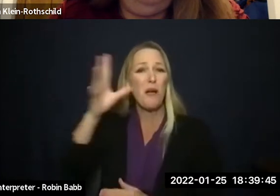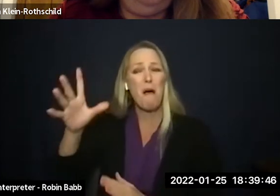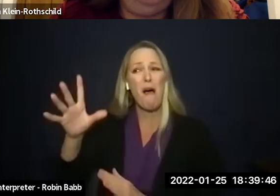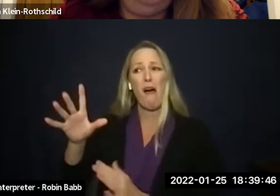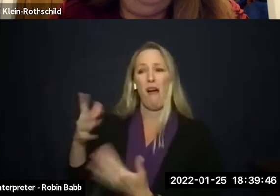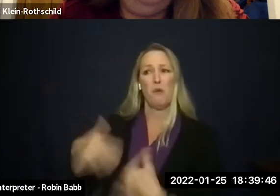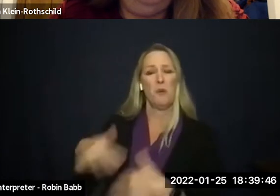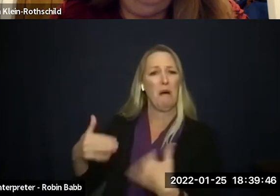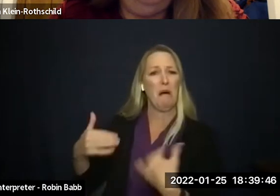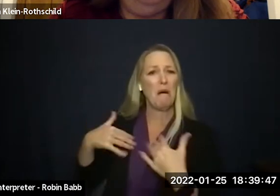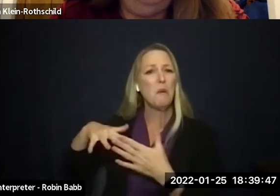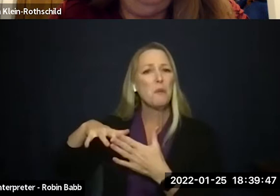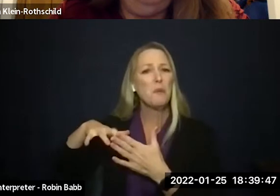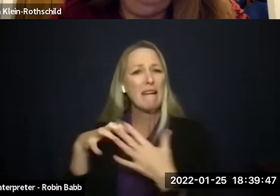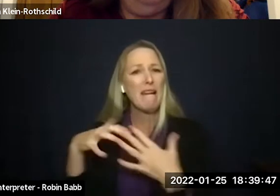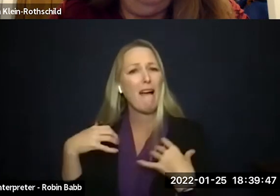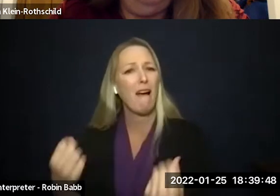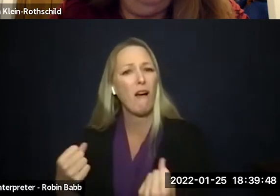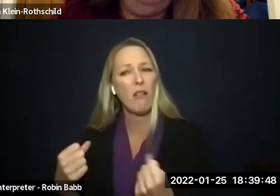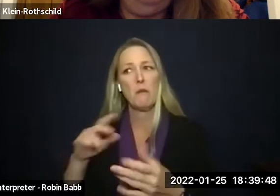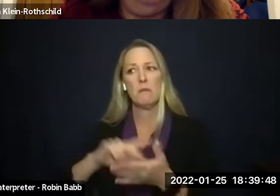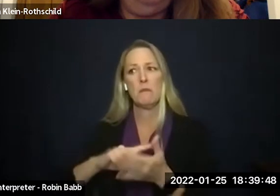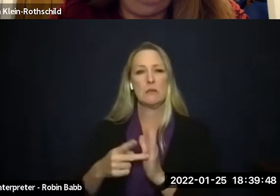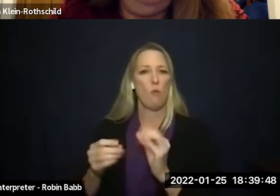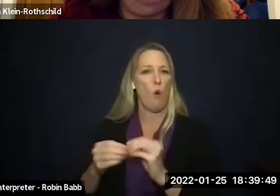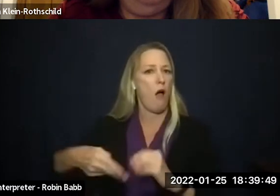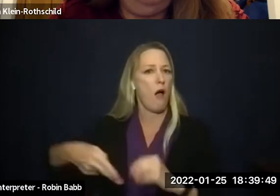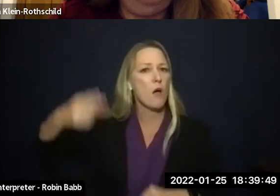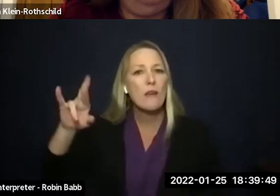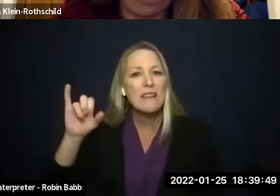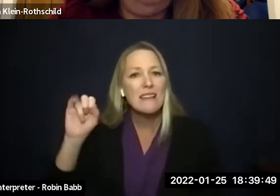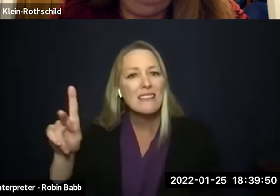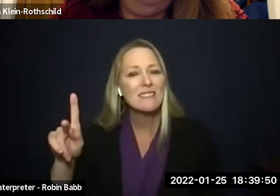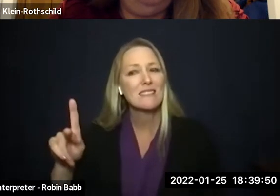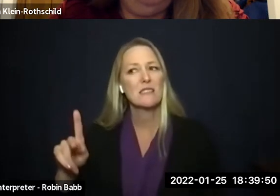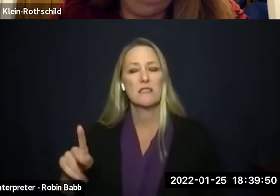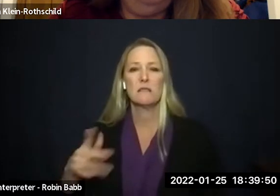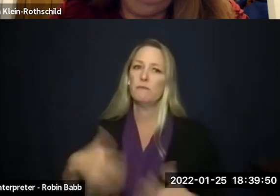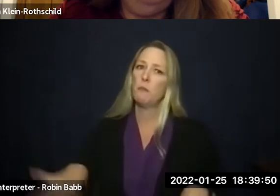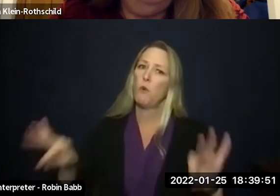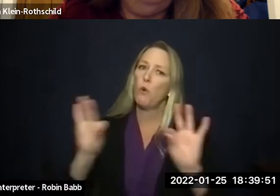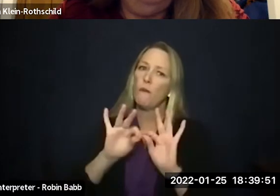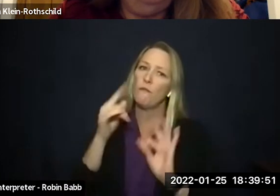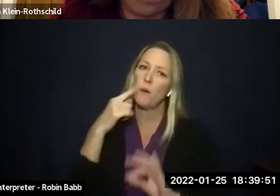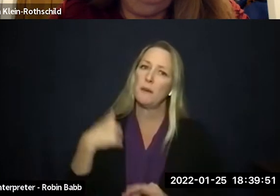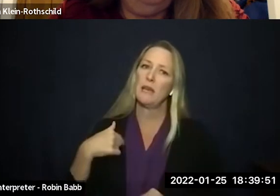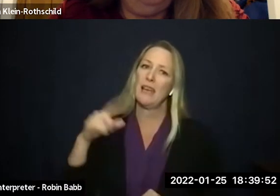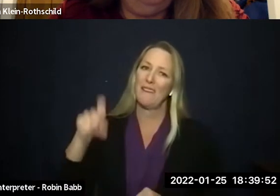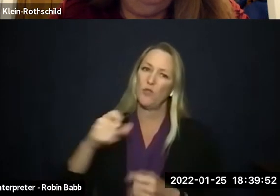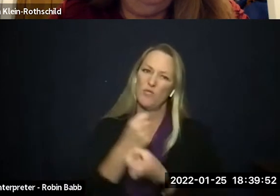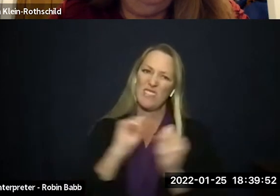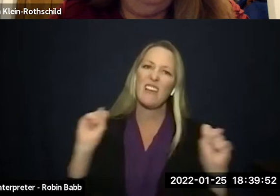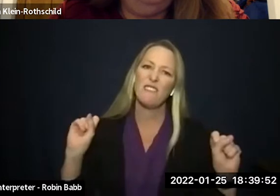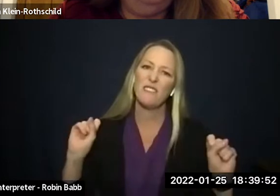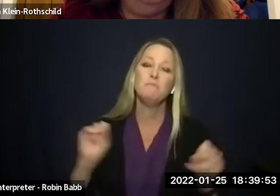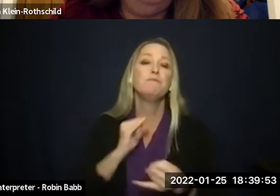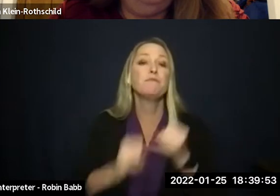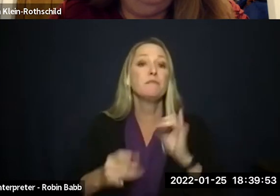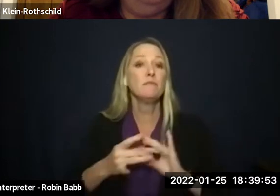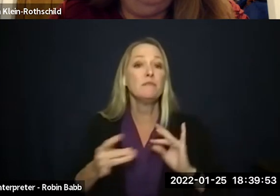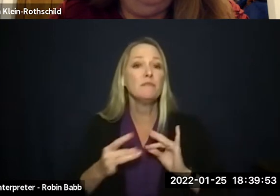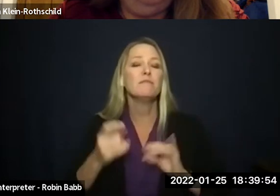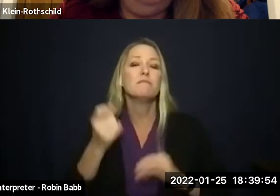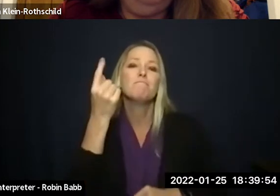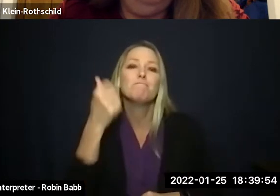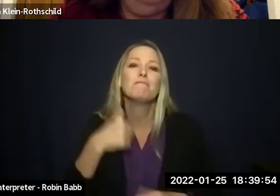negative effects of covet than an elderly person usually would be which makes this very important to me that we all stay safe lastly i'm extremely